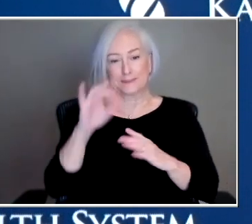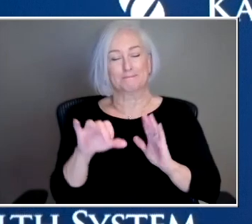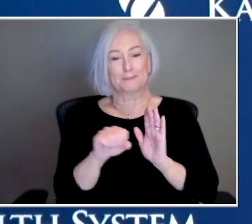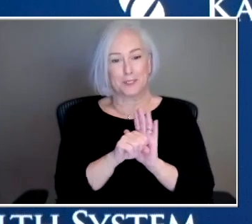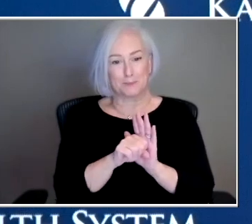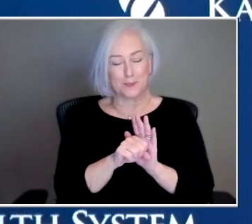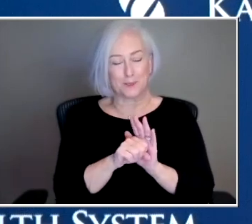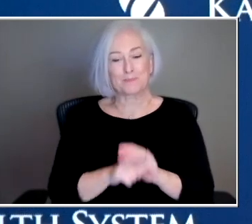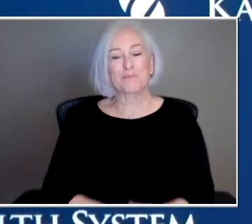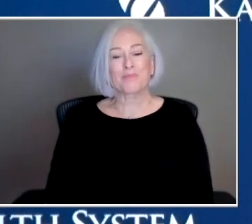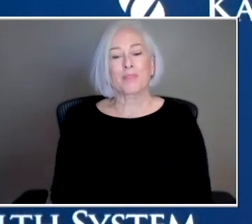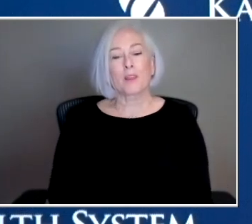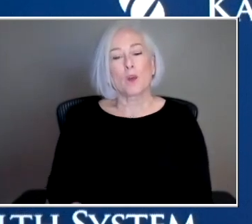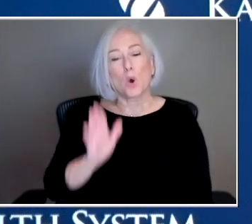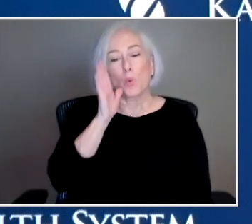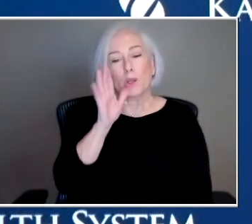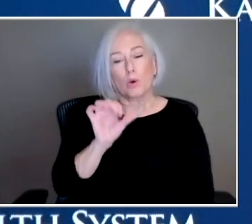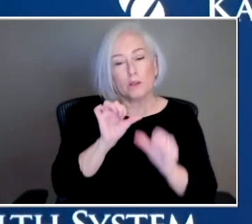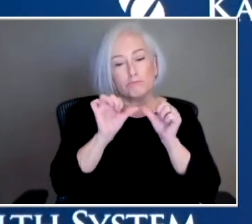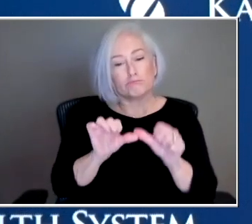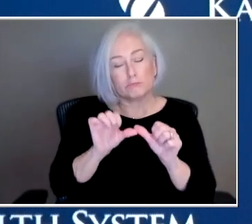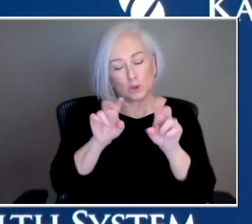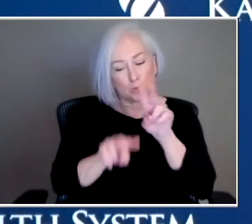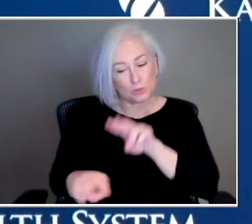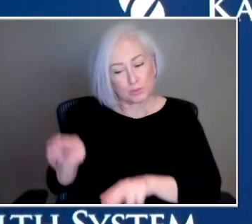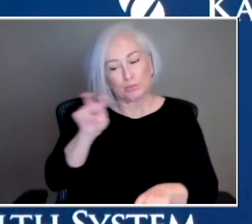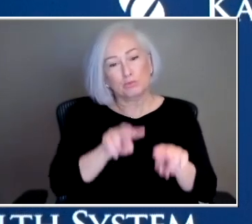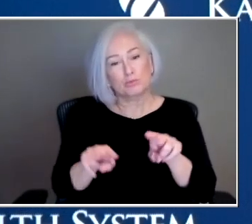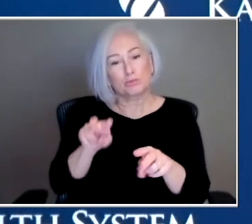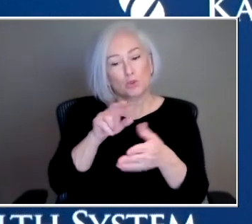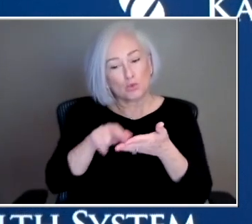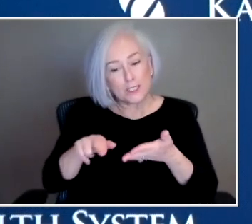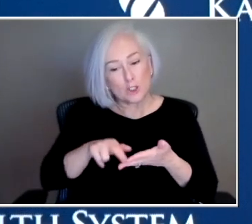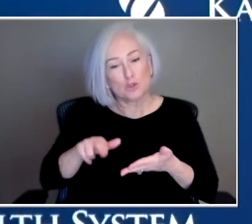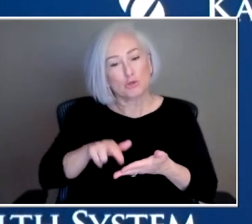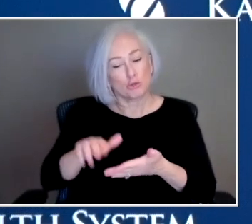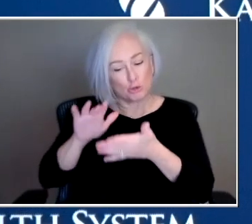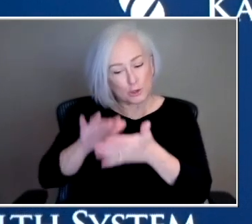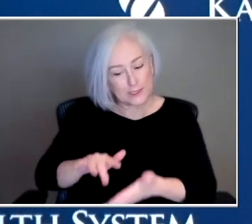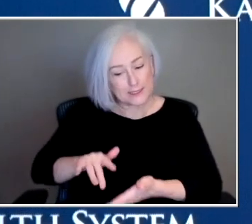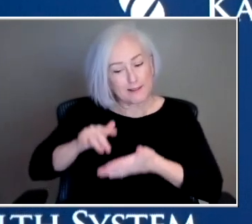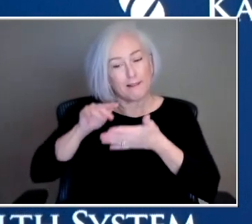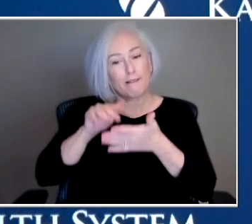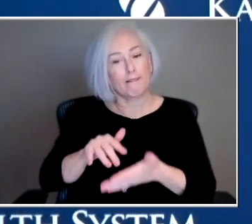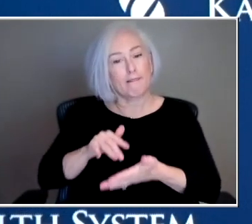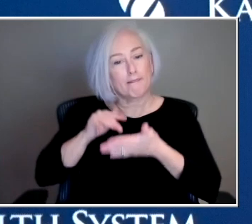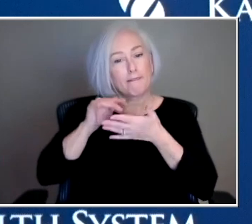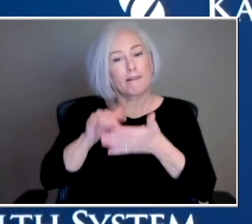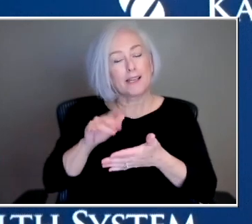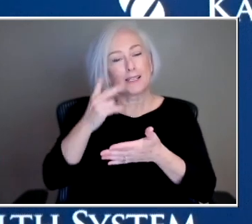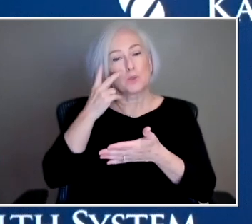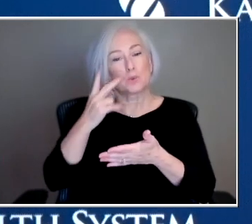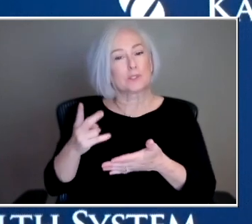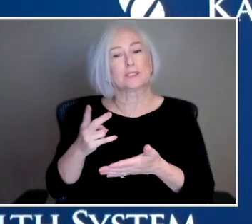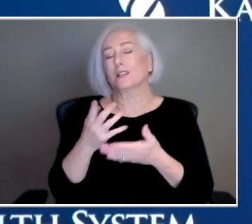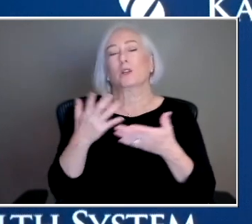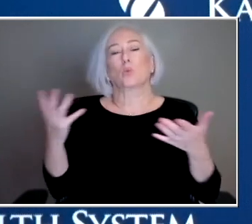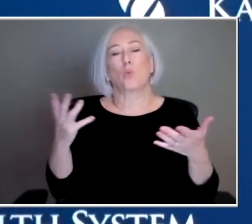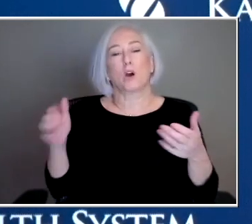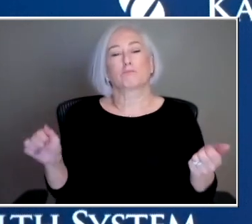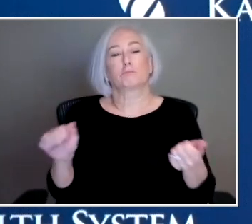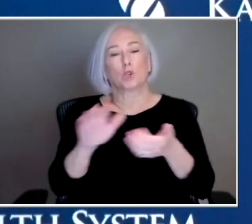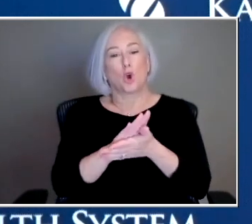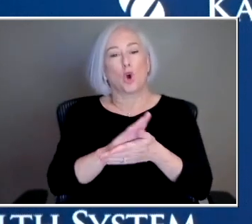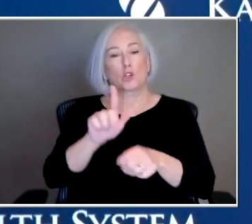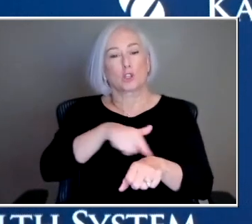to look at the research, especially from the RECOVER trial, looking at what causes long COVID, but also what are the best ways that we can go treat